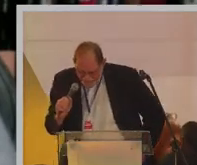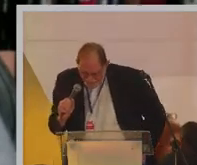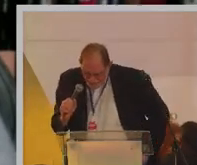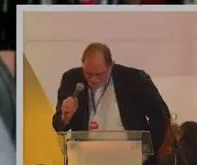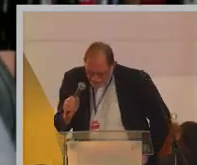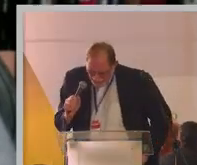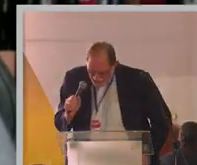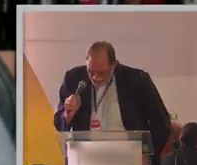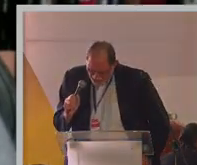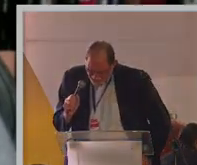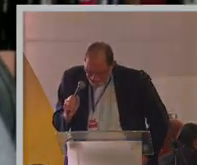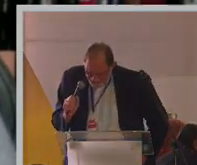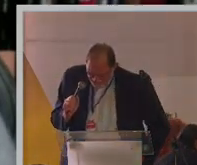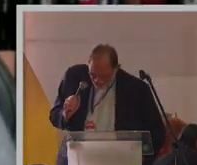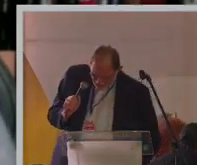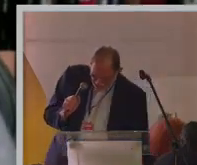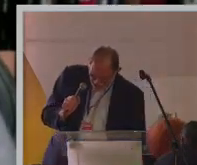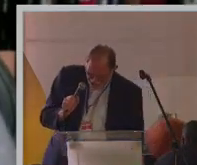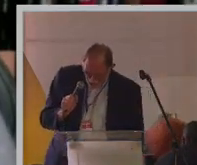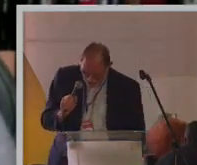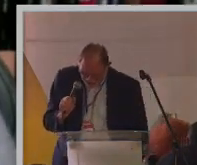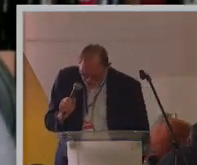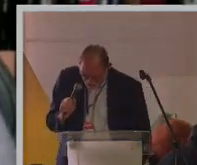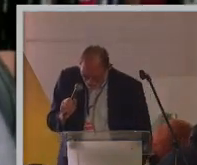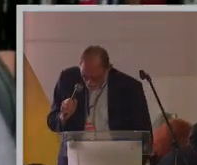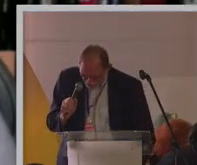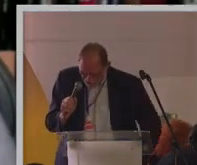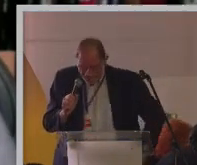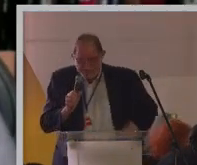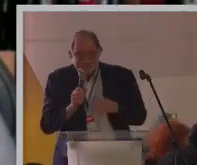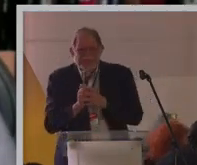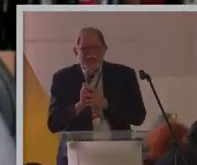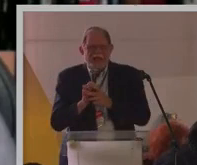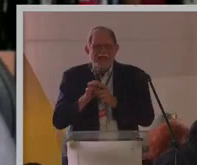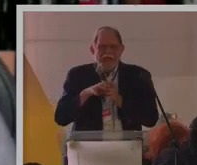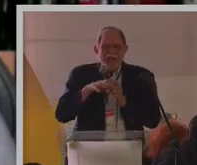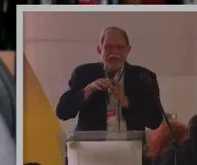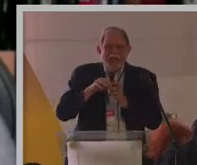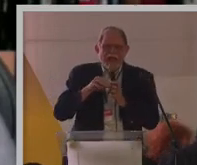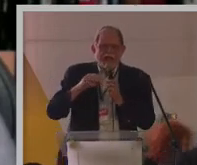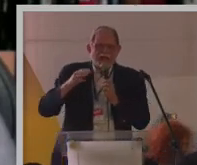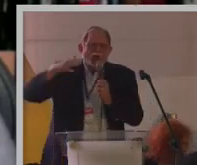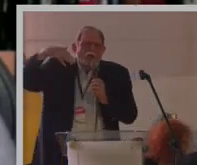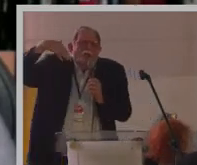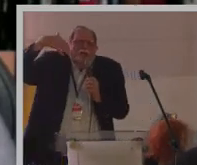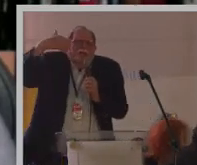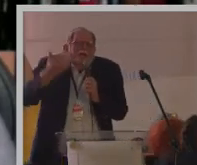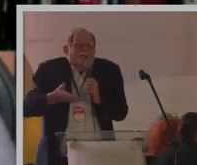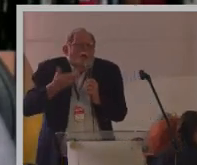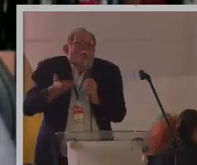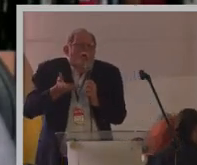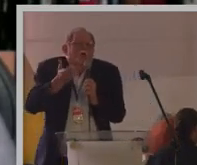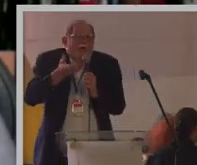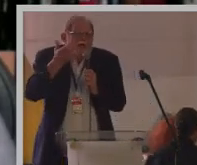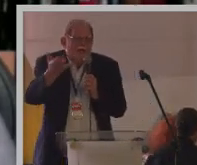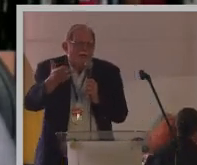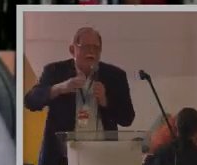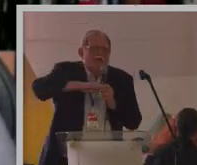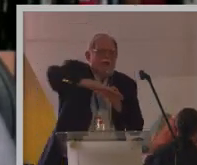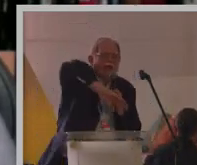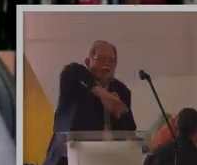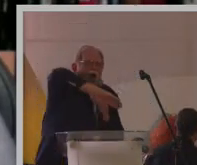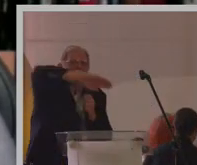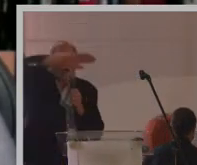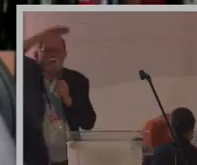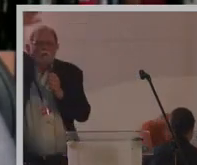que hay evidencia de las normas socioculturales y hay razón por creer